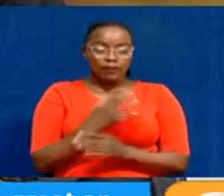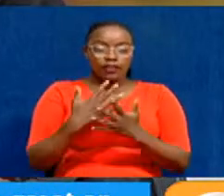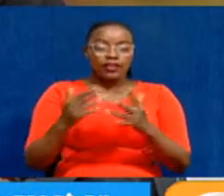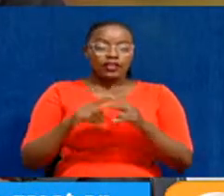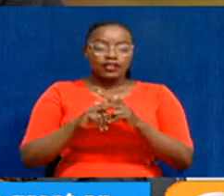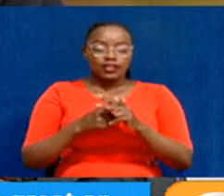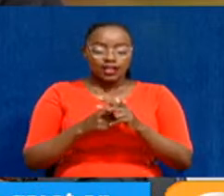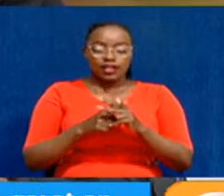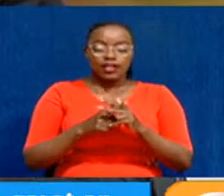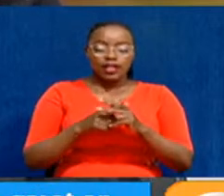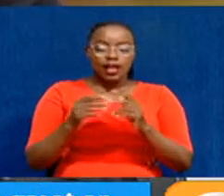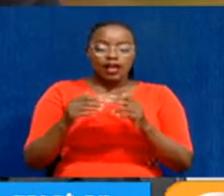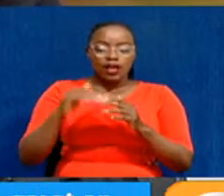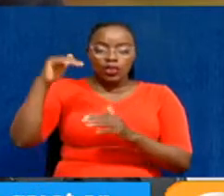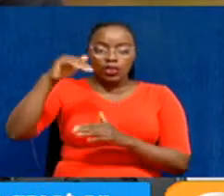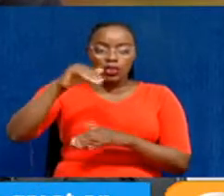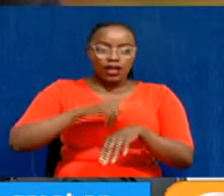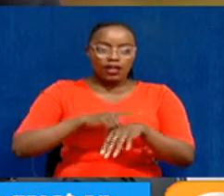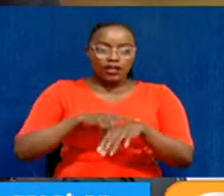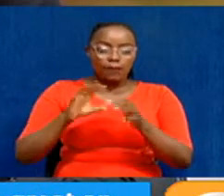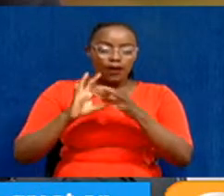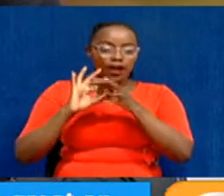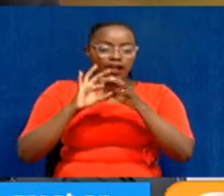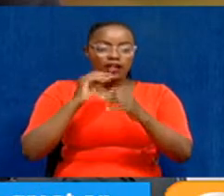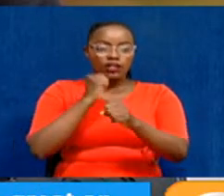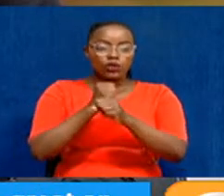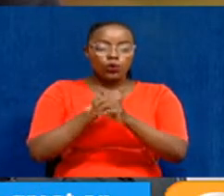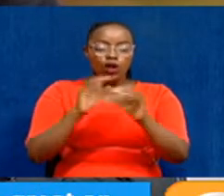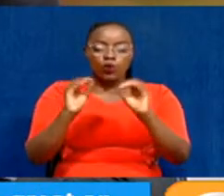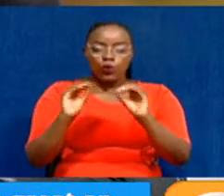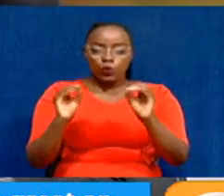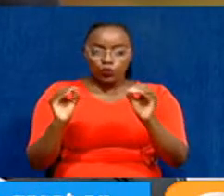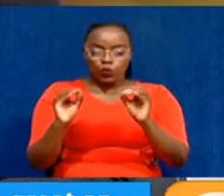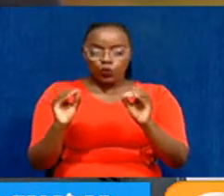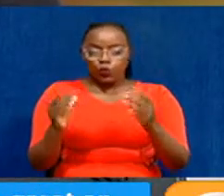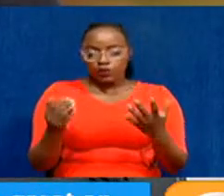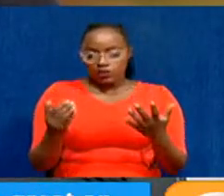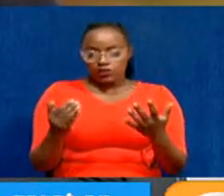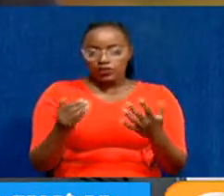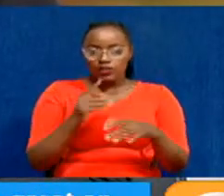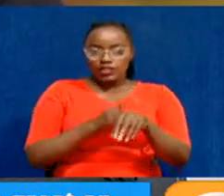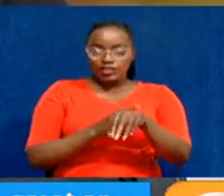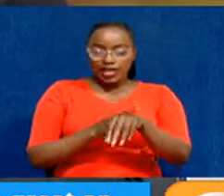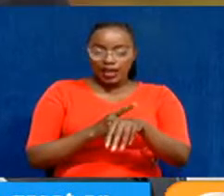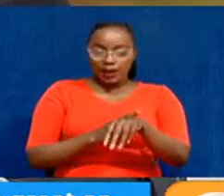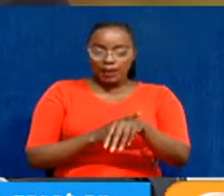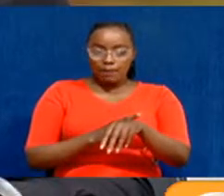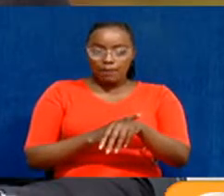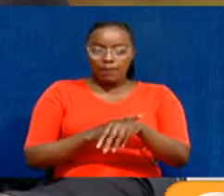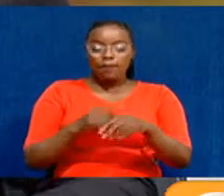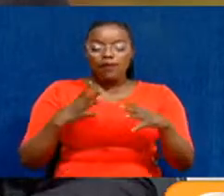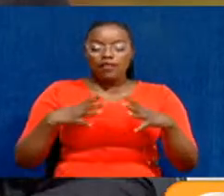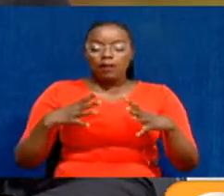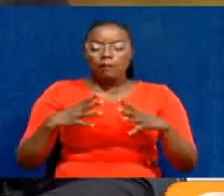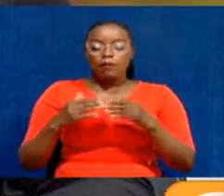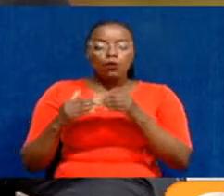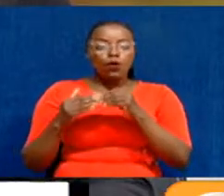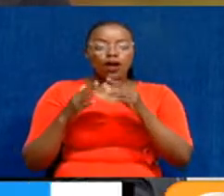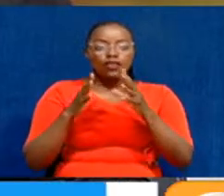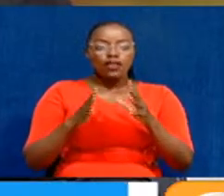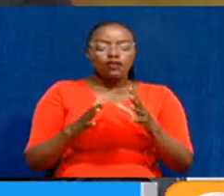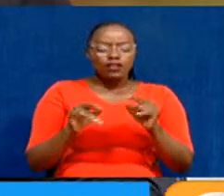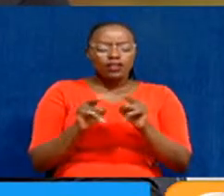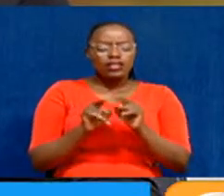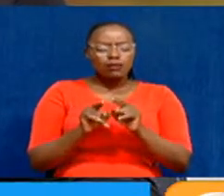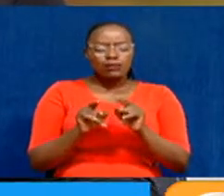things started going down when the coalition was not working properly. When power players came in the same